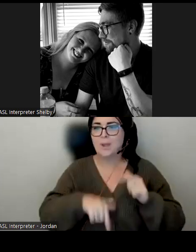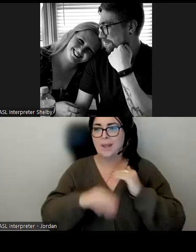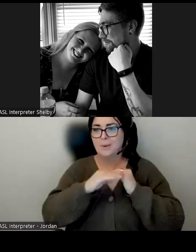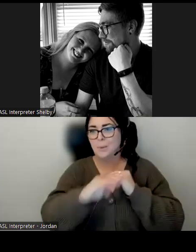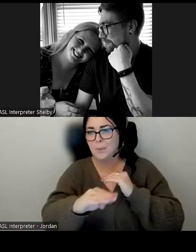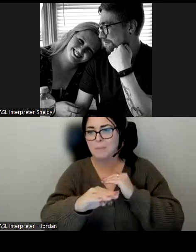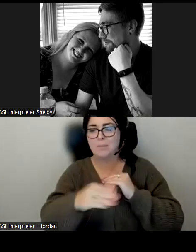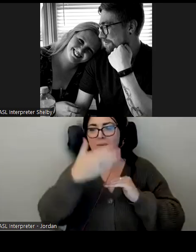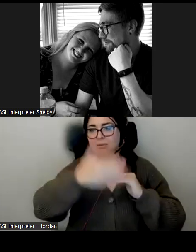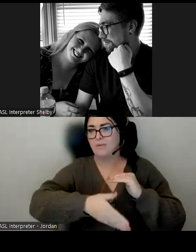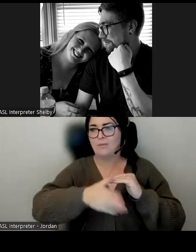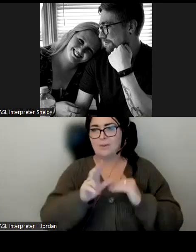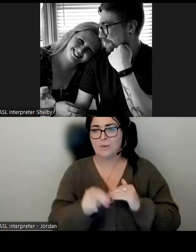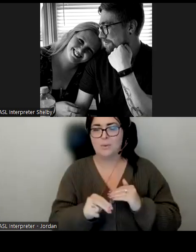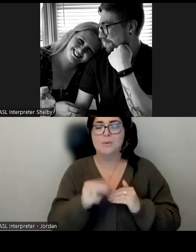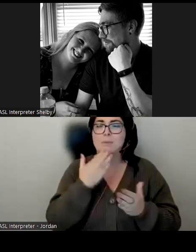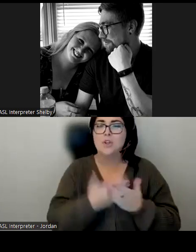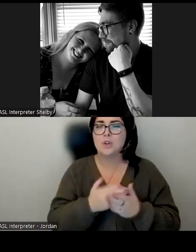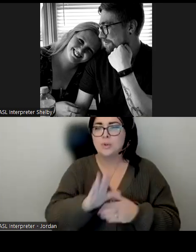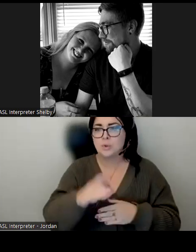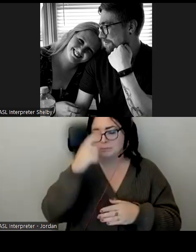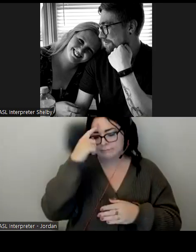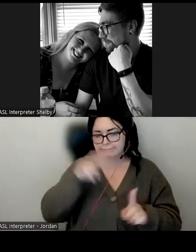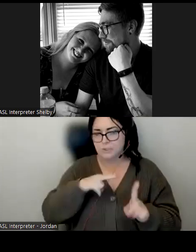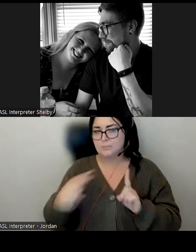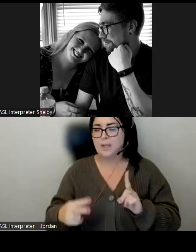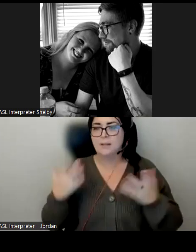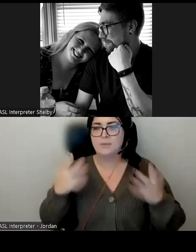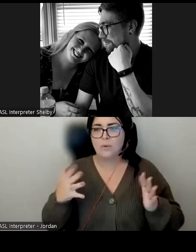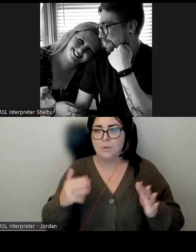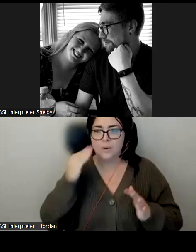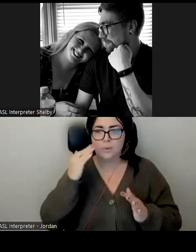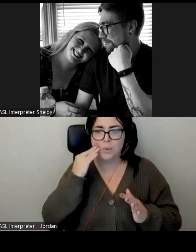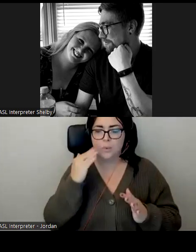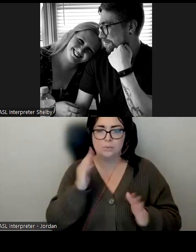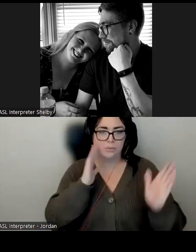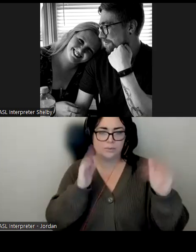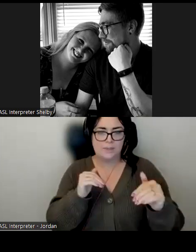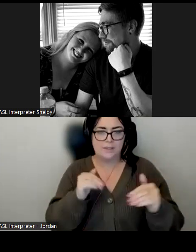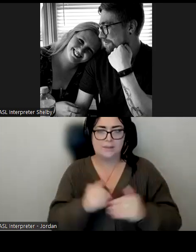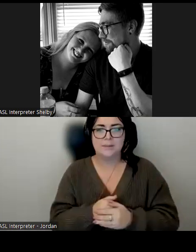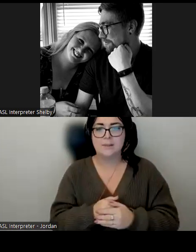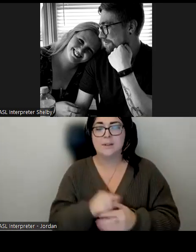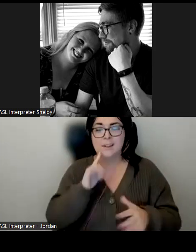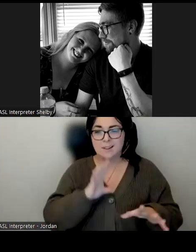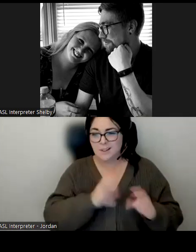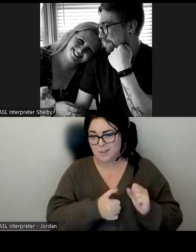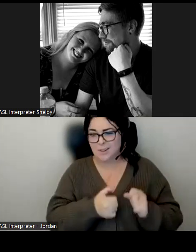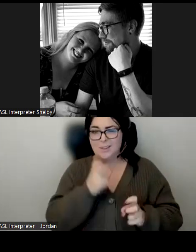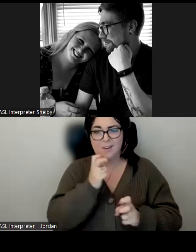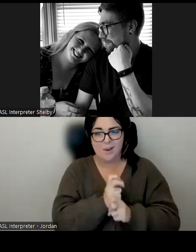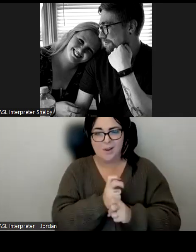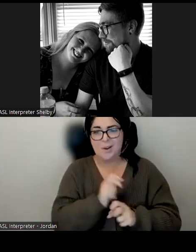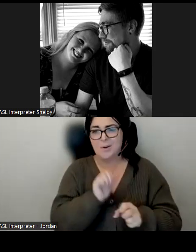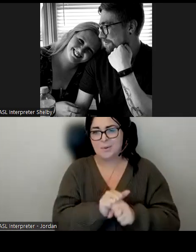helpful mindset to adapt. Grief is hard work. Grief is an expenditure